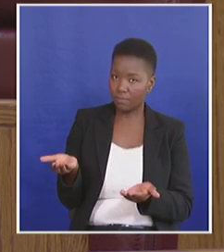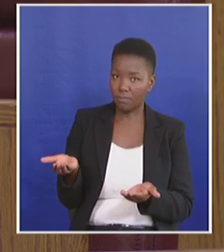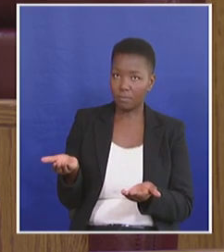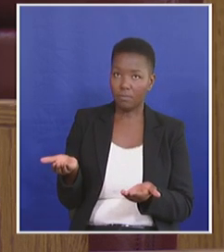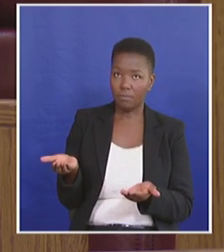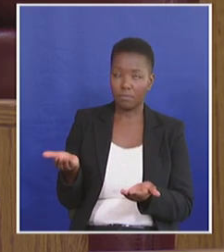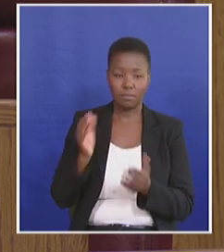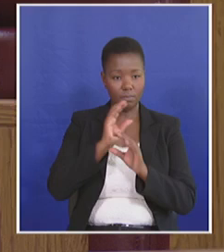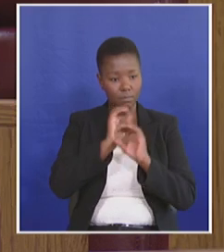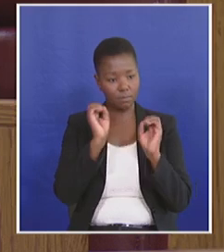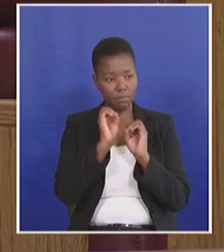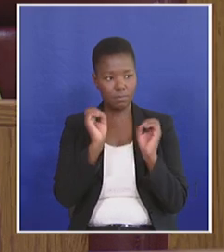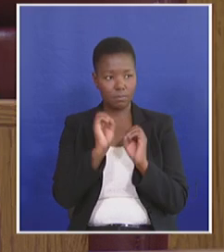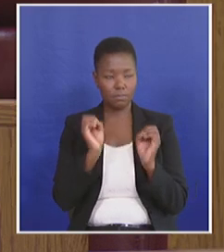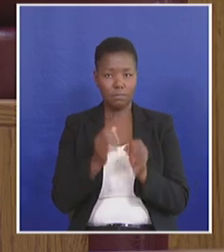You don't have, okay.